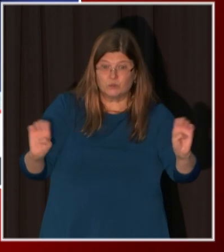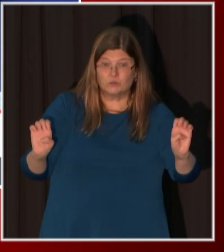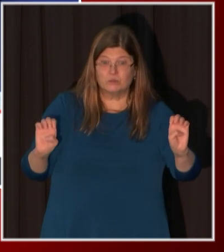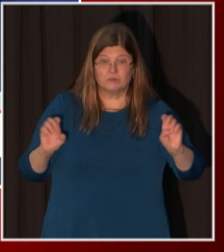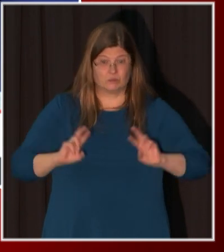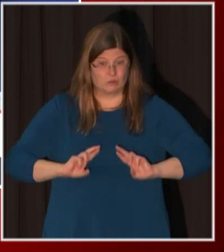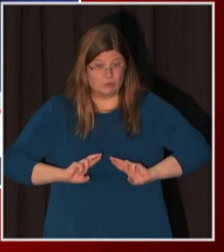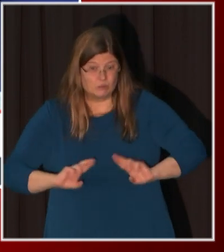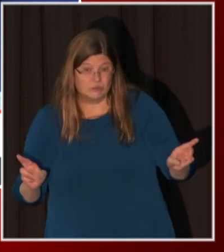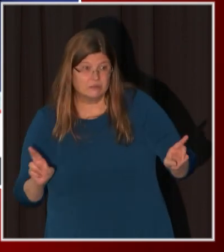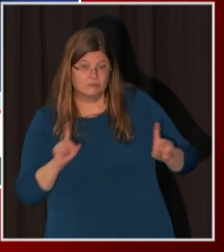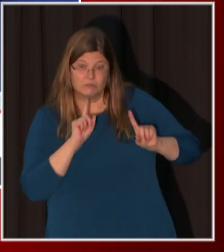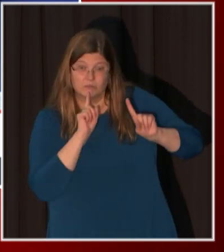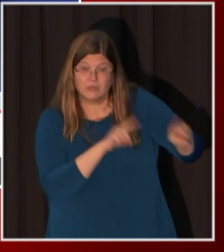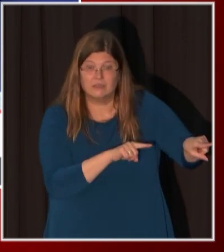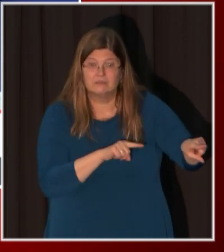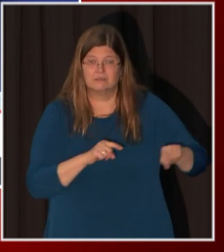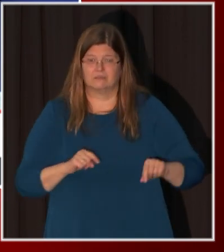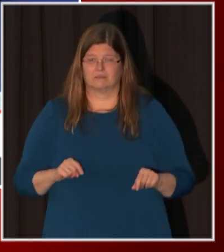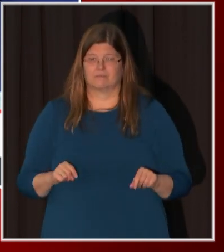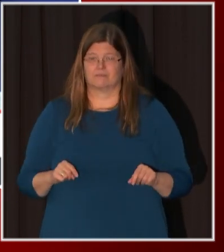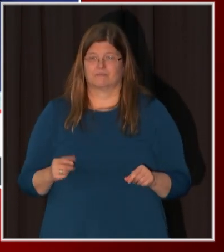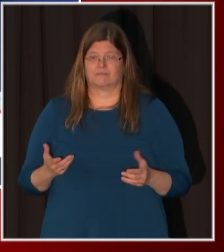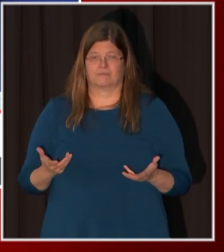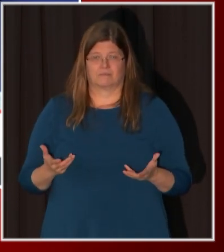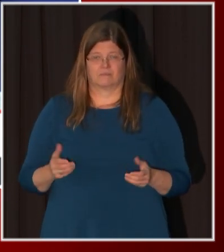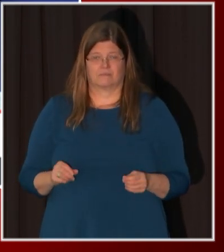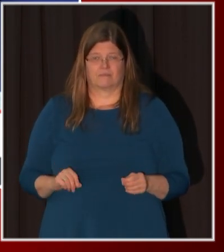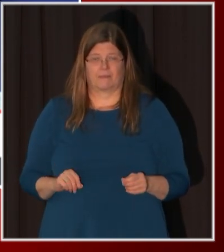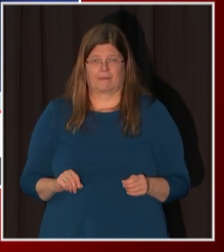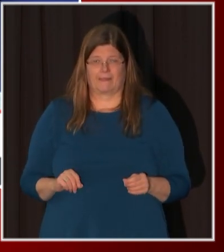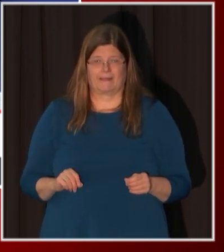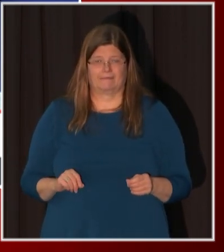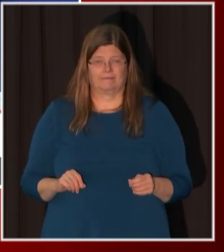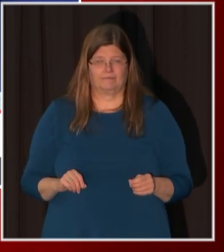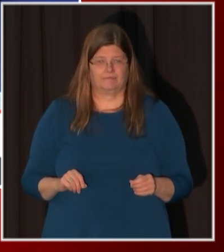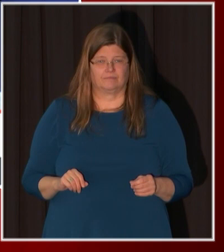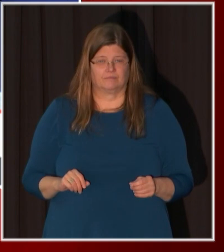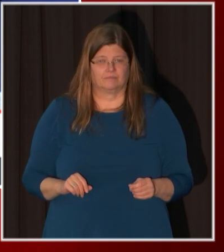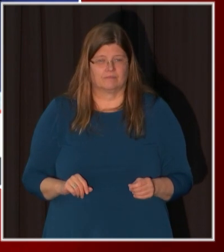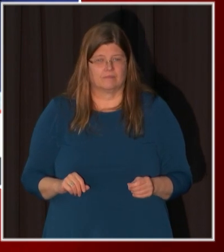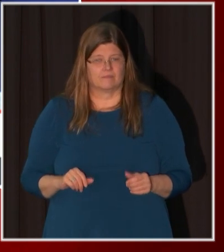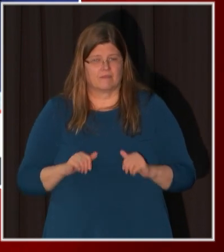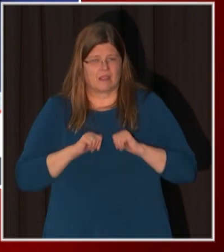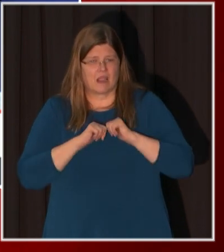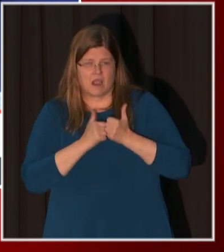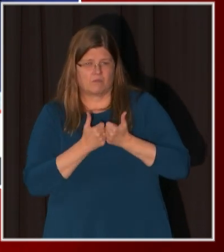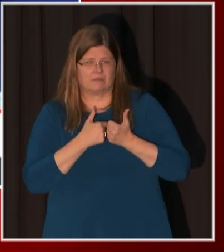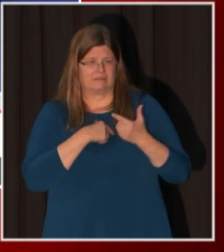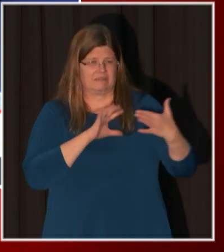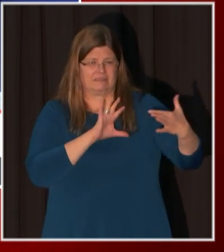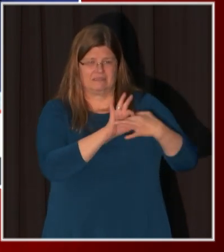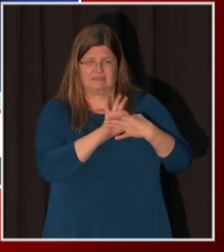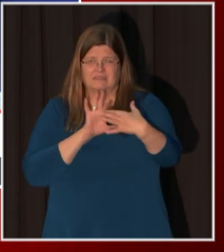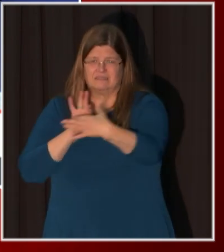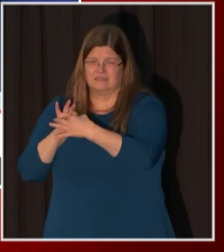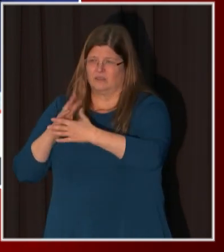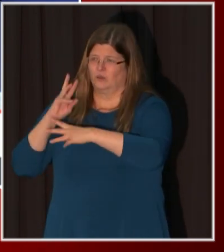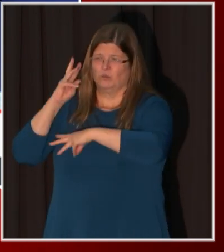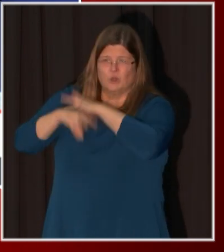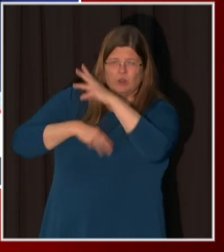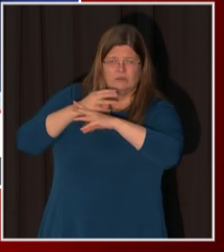Also, there's some level of how do we reach out around the world to be able to answer some of the